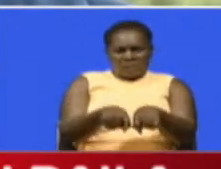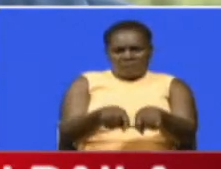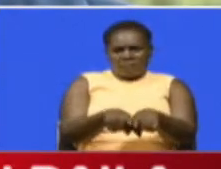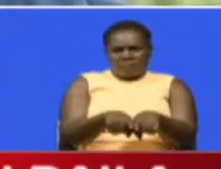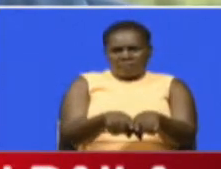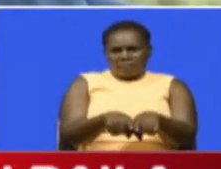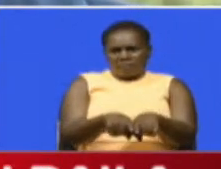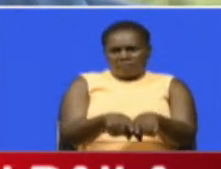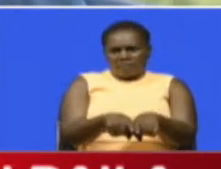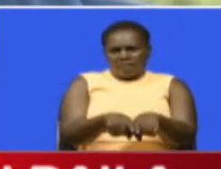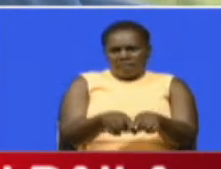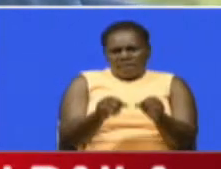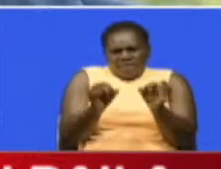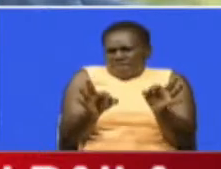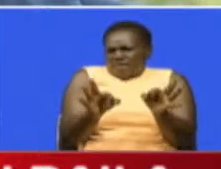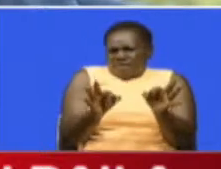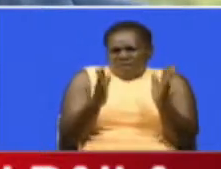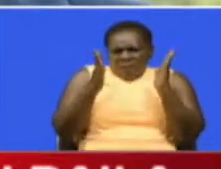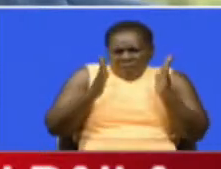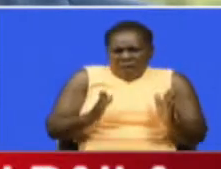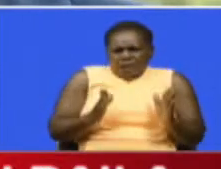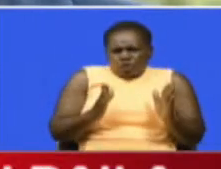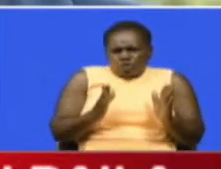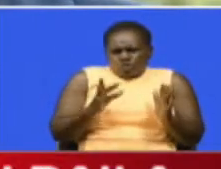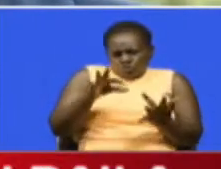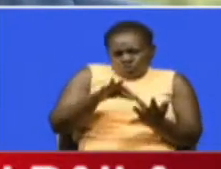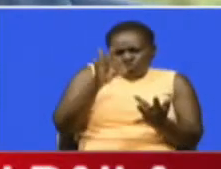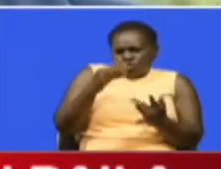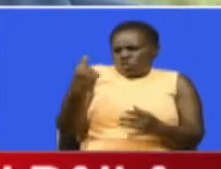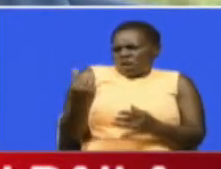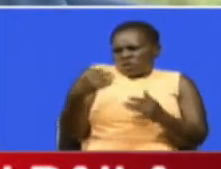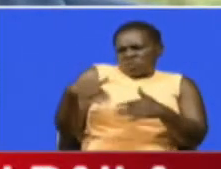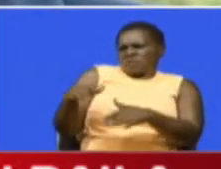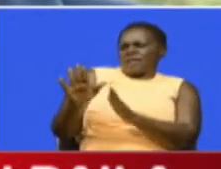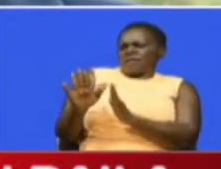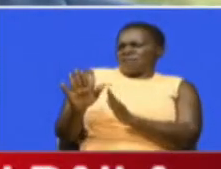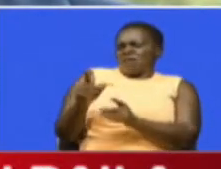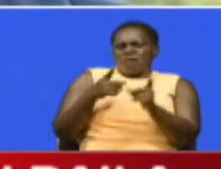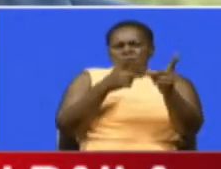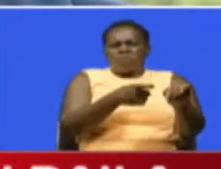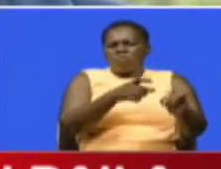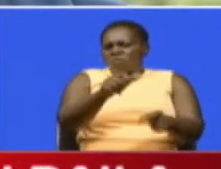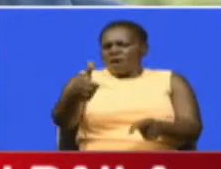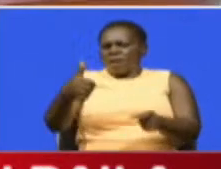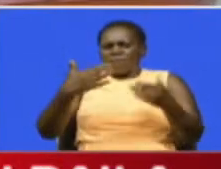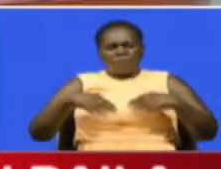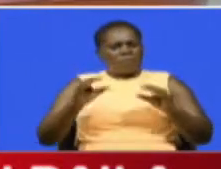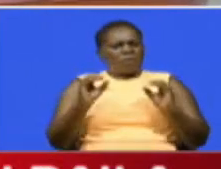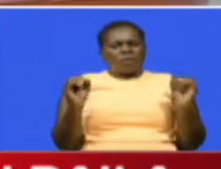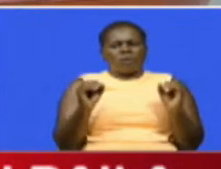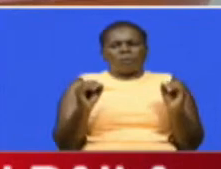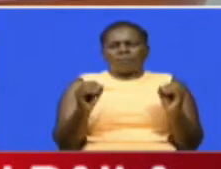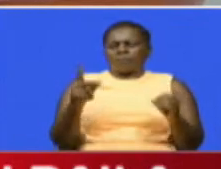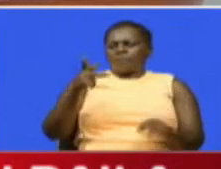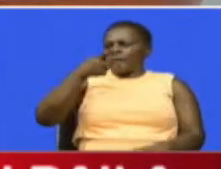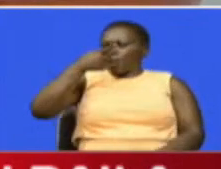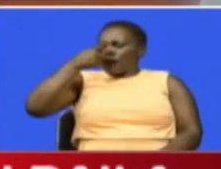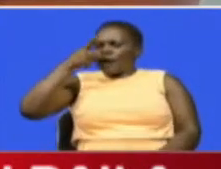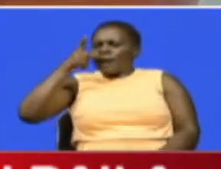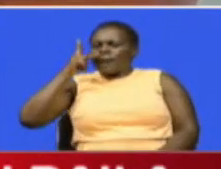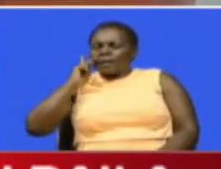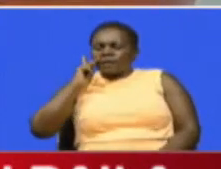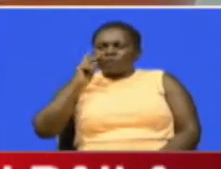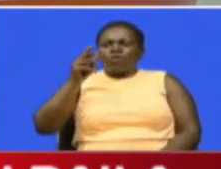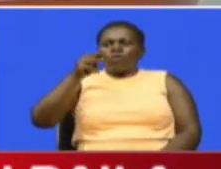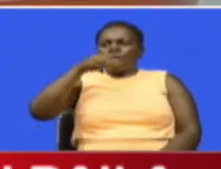So if somebody chooses to isolate himself, he should not blame other people for that. Honorable Kalonzo Musyoka and